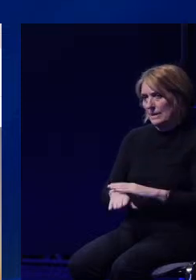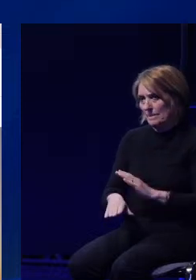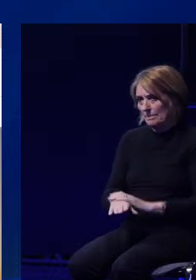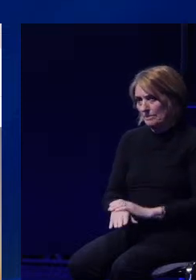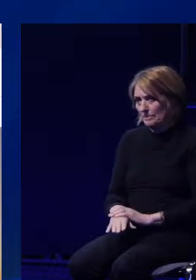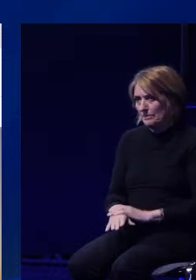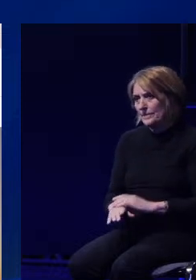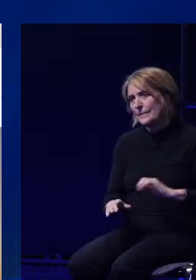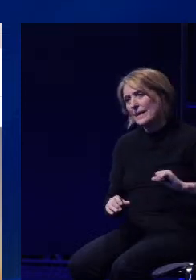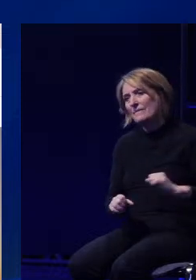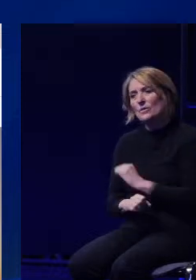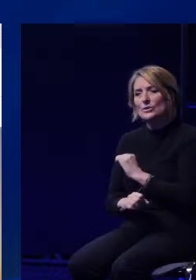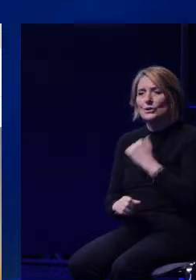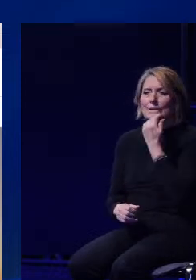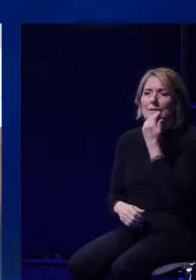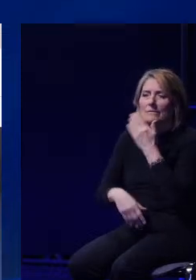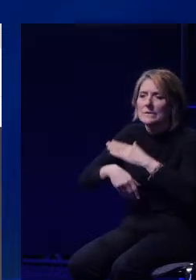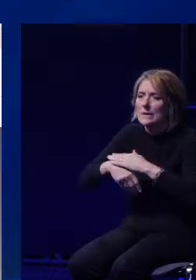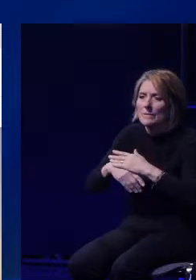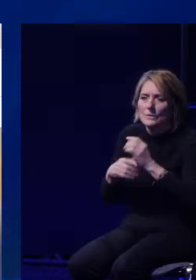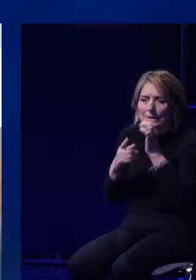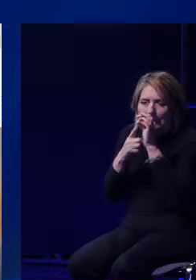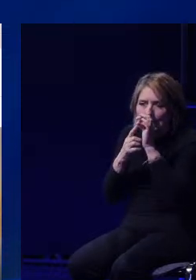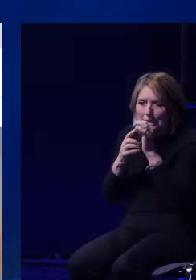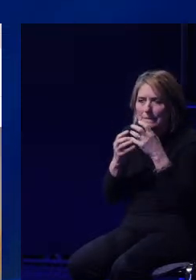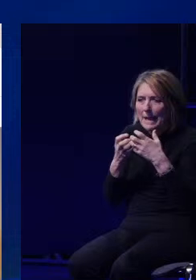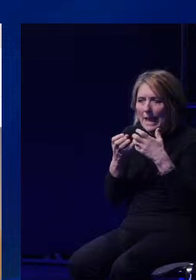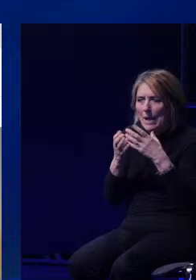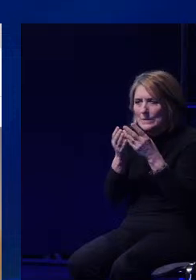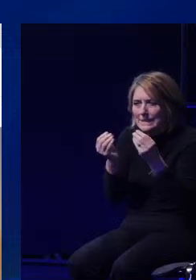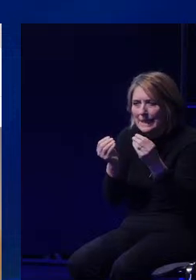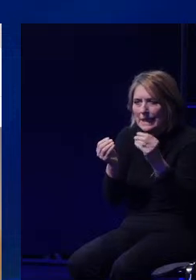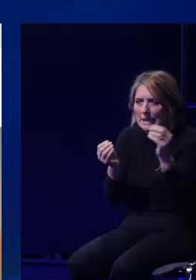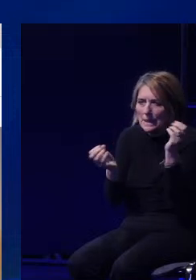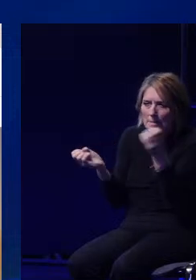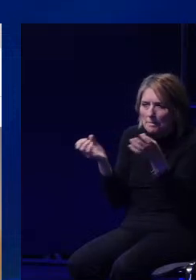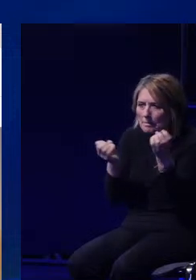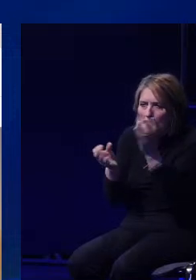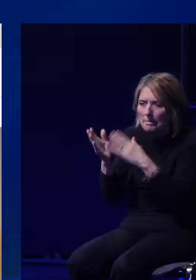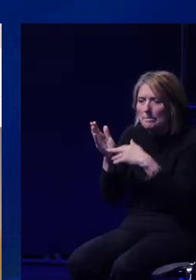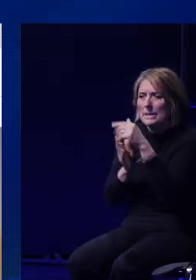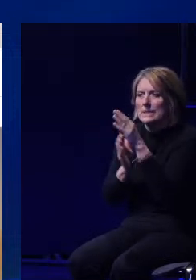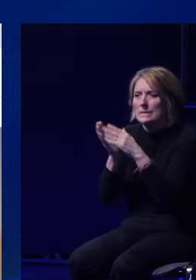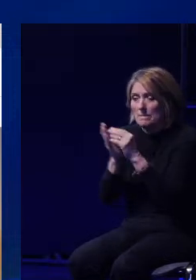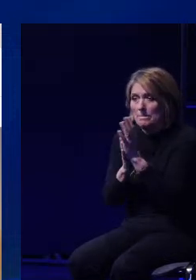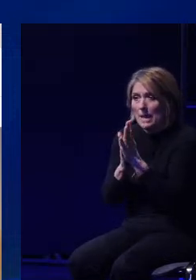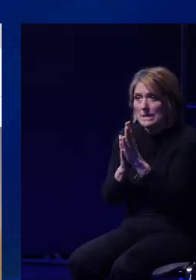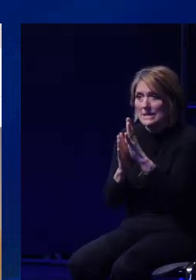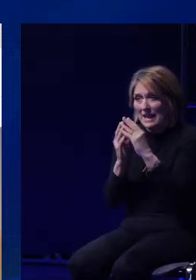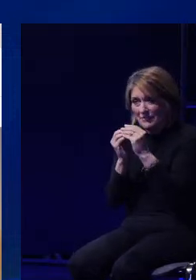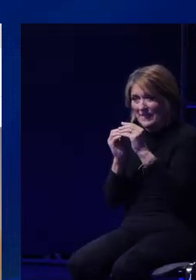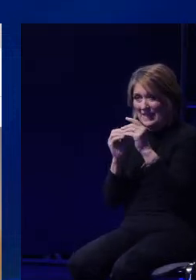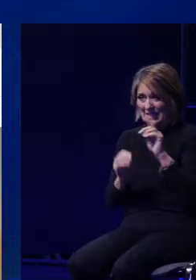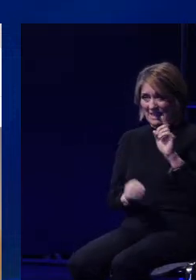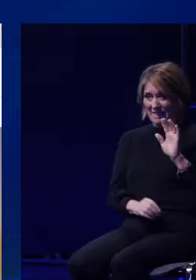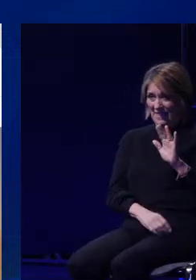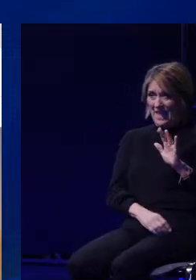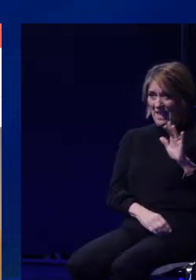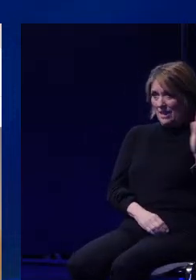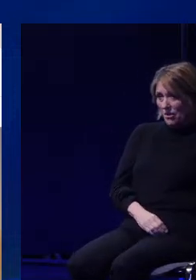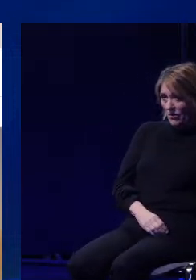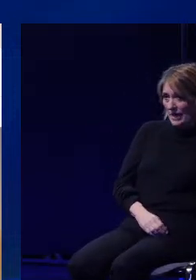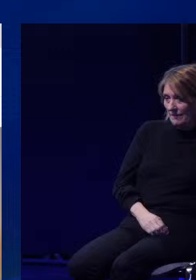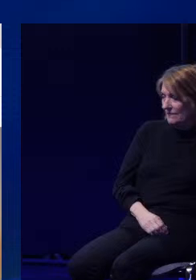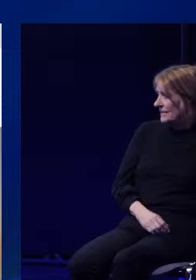to go into the details of how a scene like this is built up. But it's all here on the left-hand side. I want to